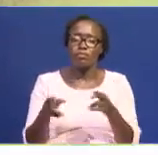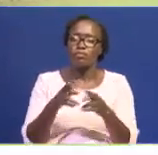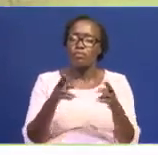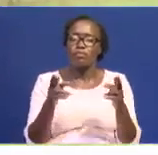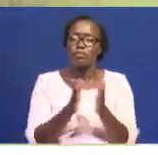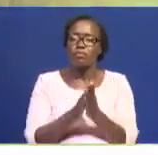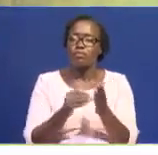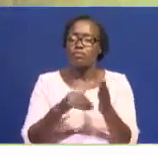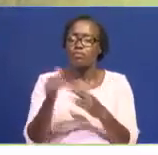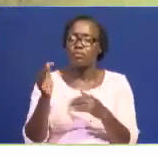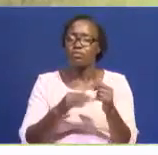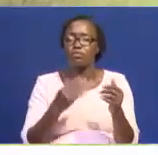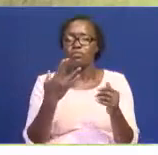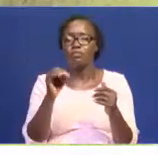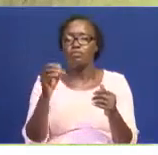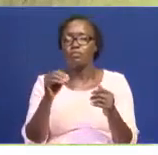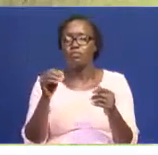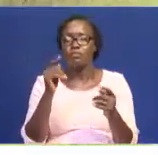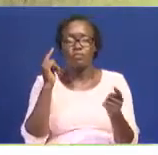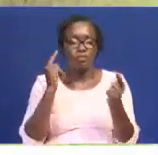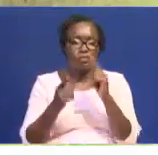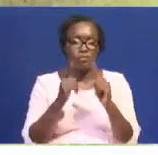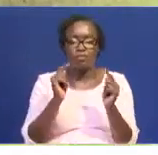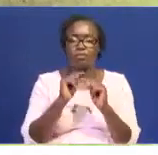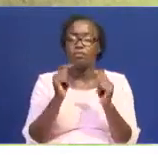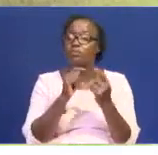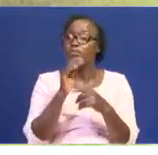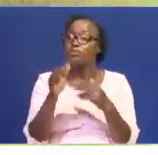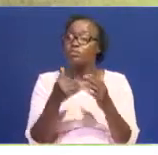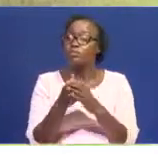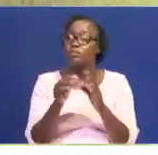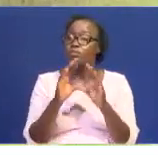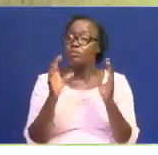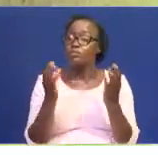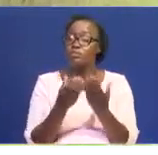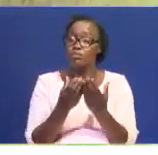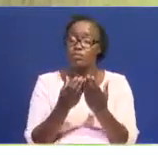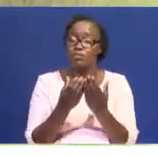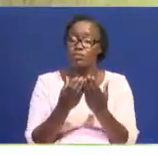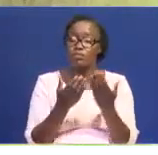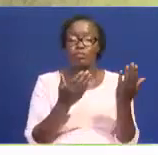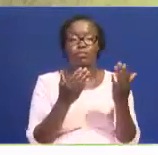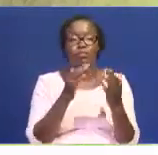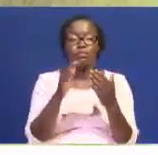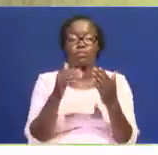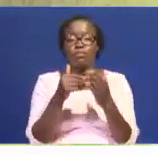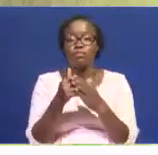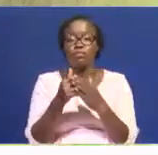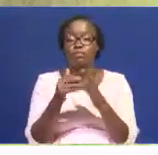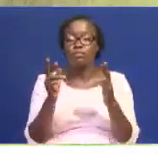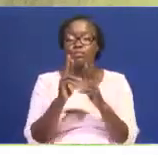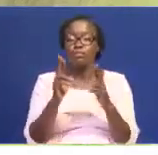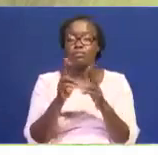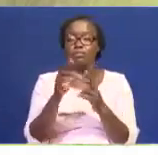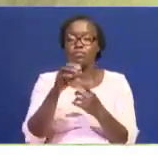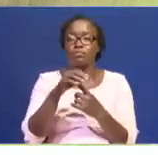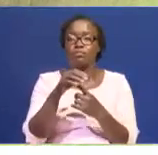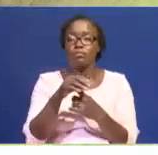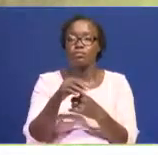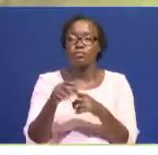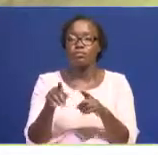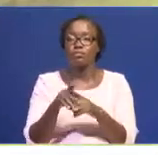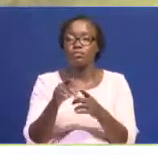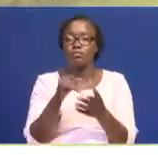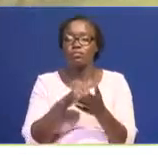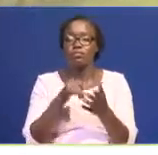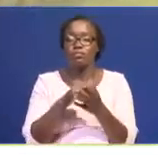400 athletes from various teams across the world are expected in the country from tomorrow in readiness for the championship, which will also